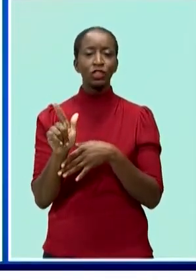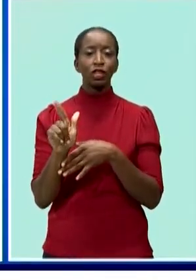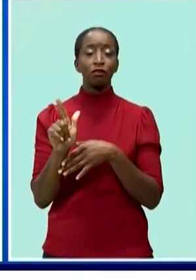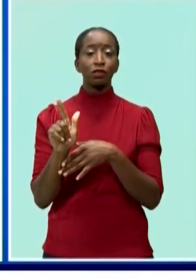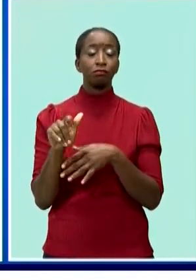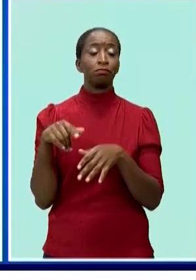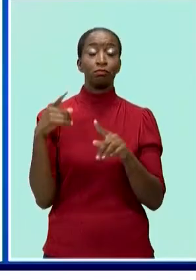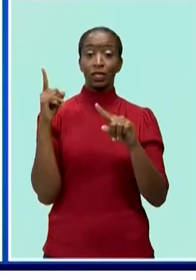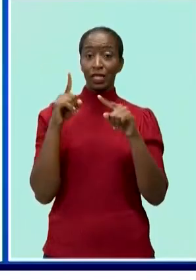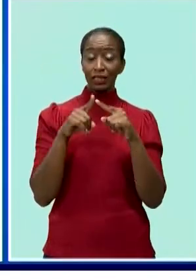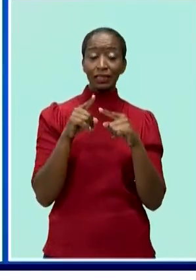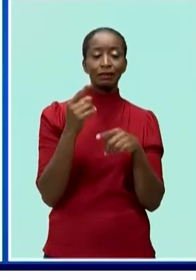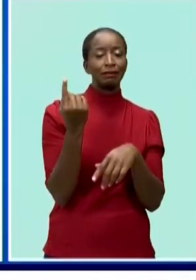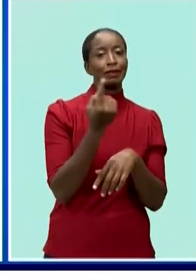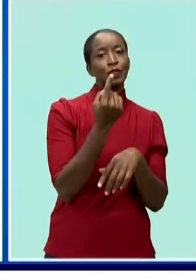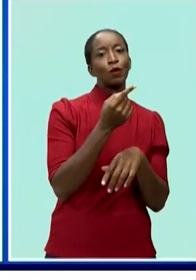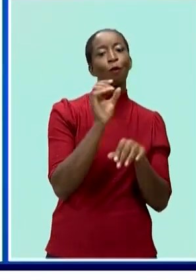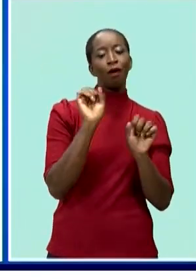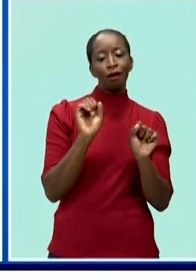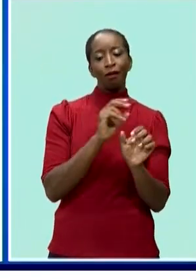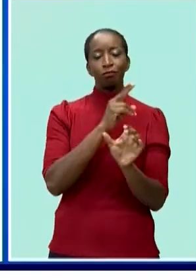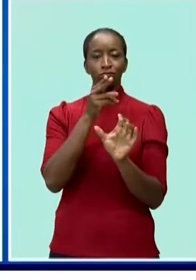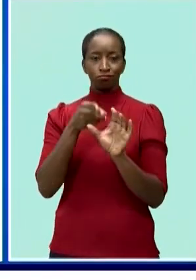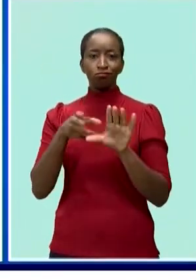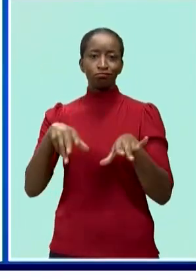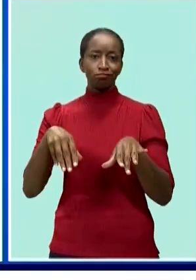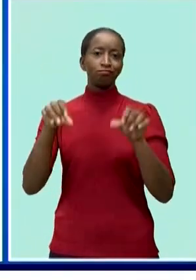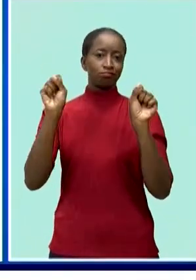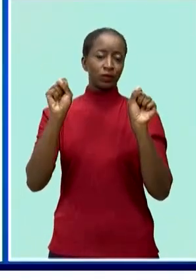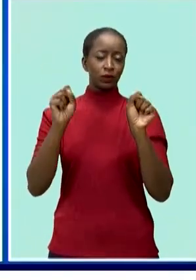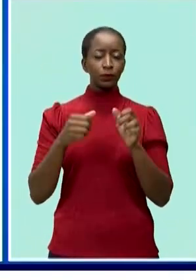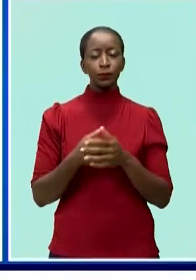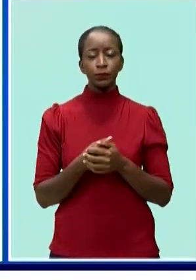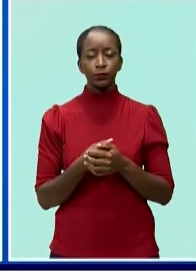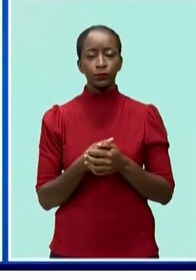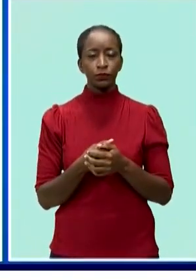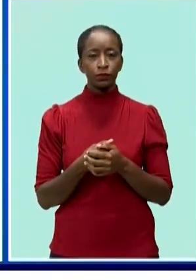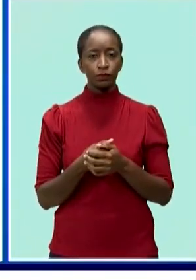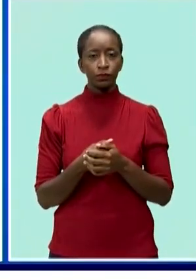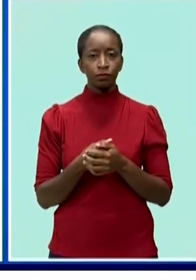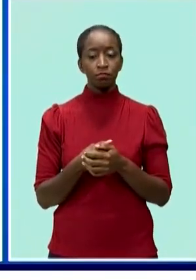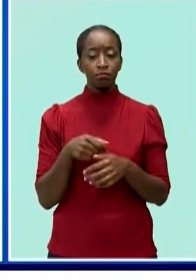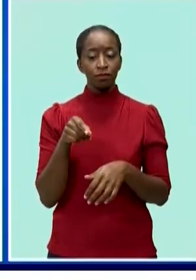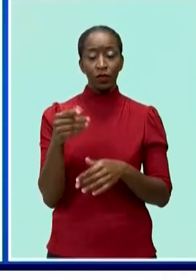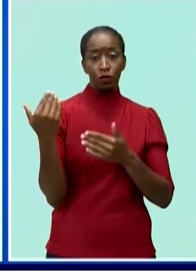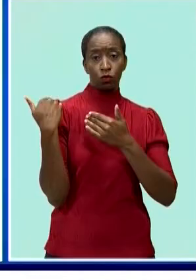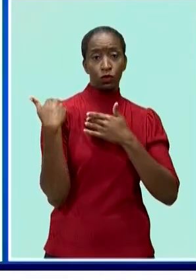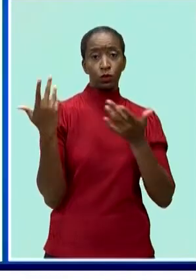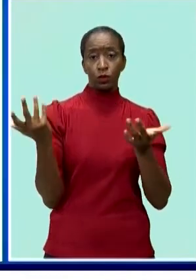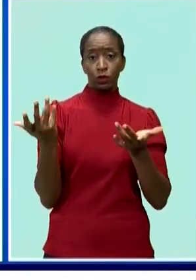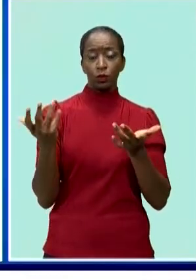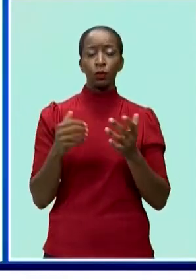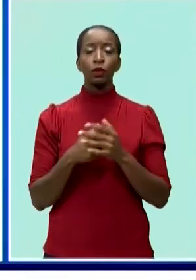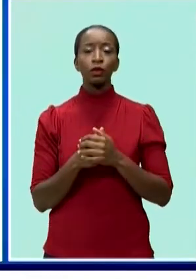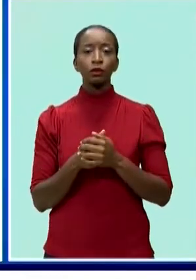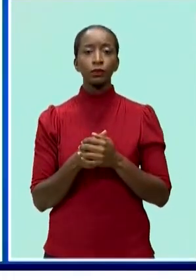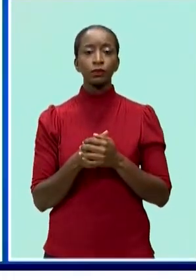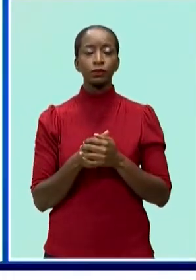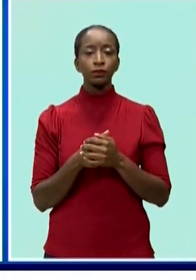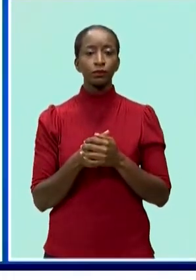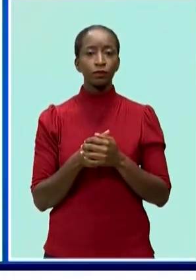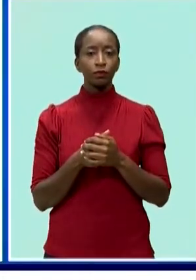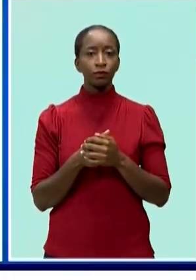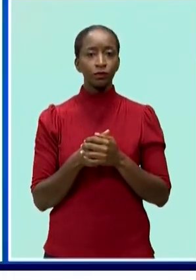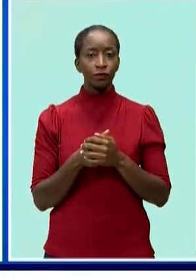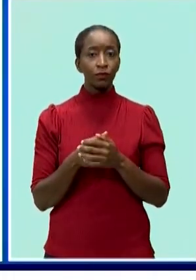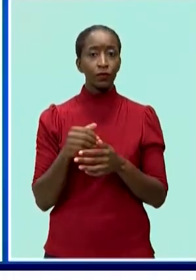with visionary leadership, strong direction and clarity to its policy development. The holder of the post is responsible for implementing